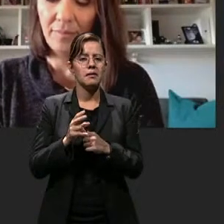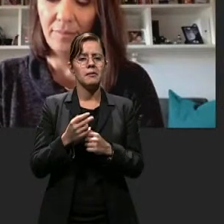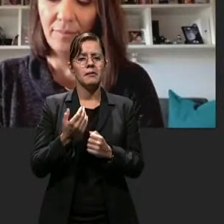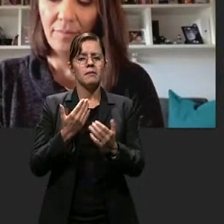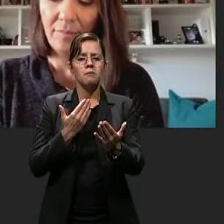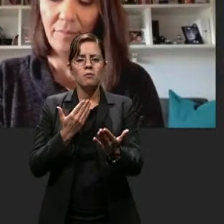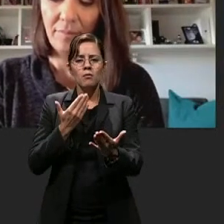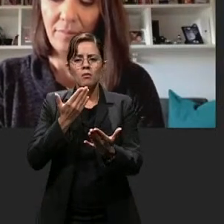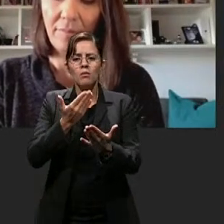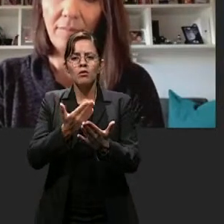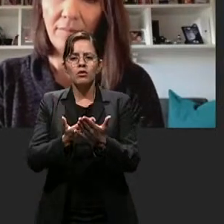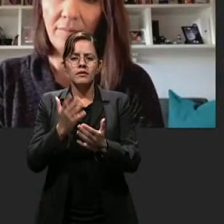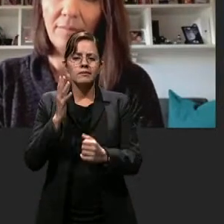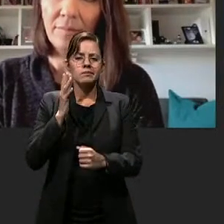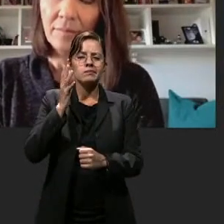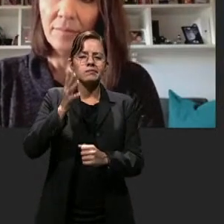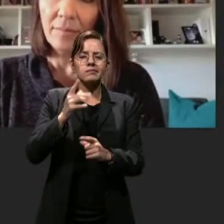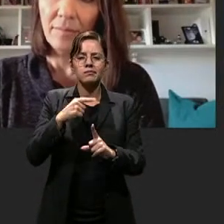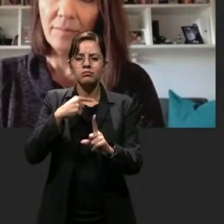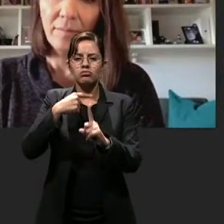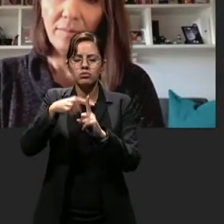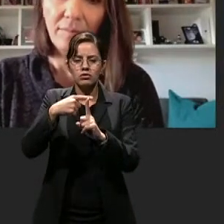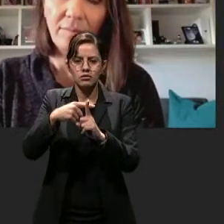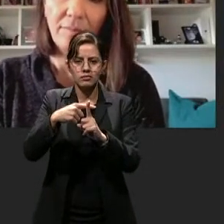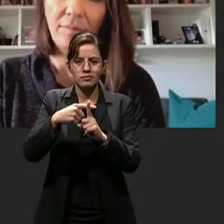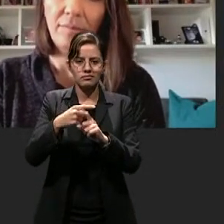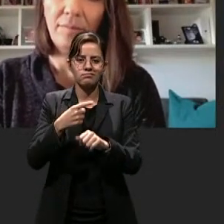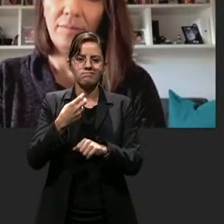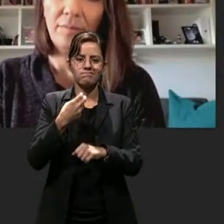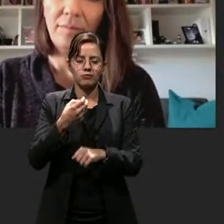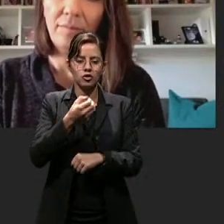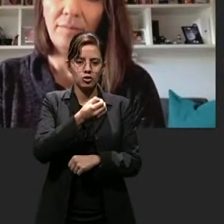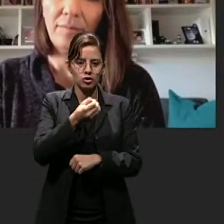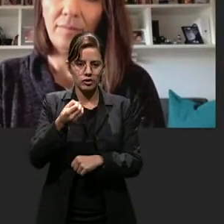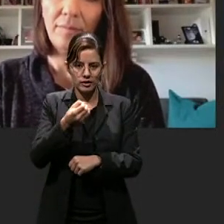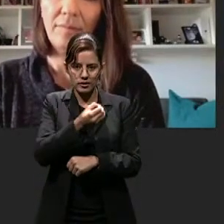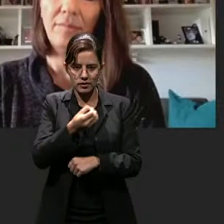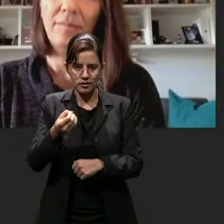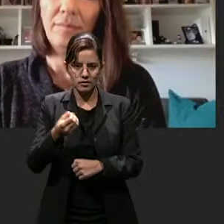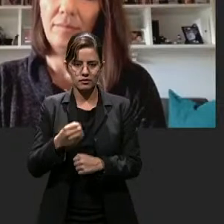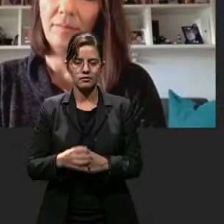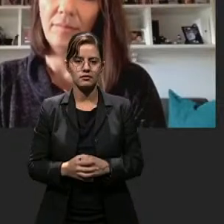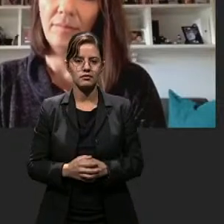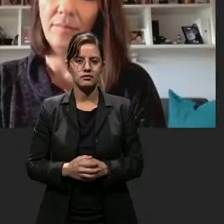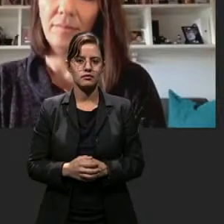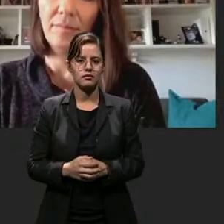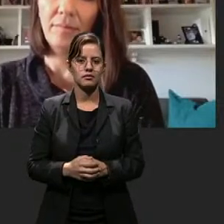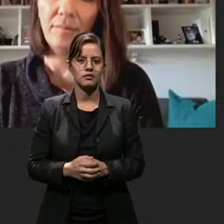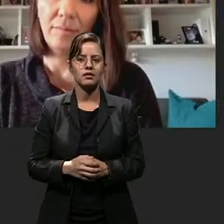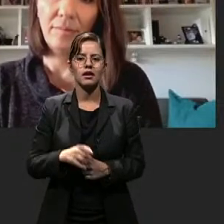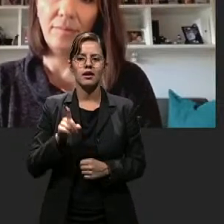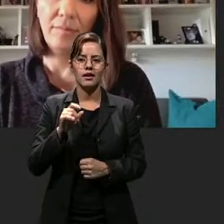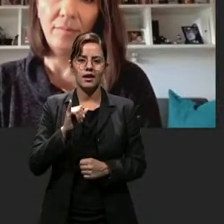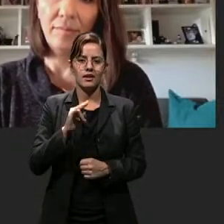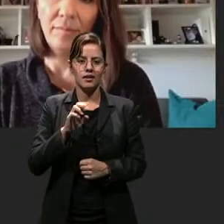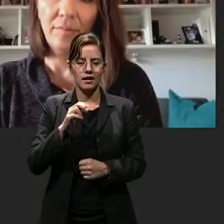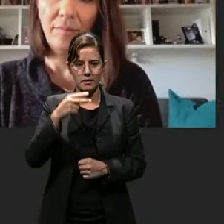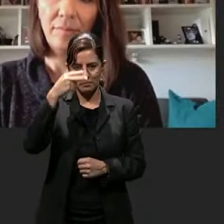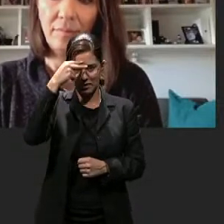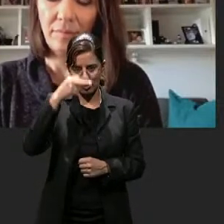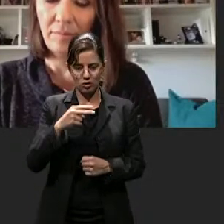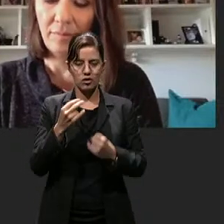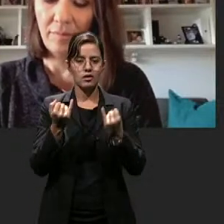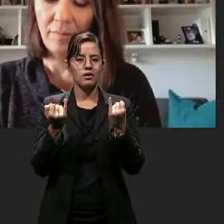visionary manner and in a very positive manner has specifically organized by INE